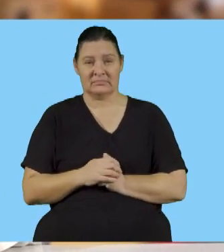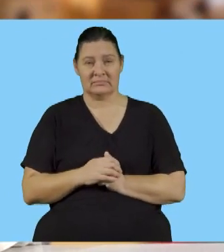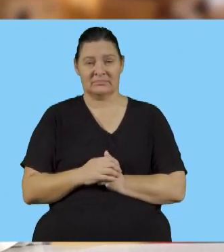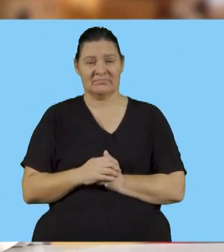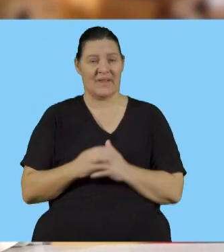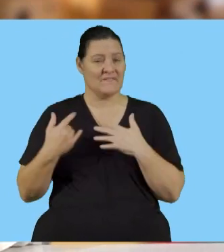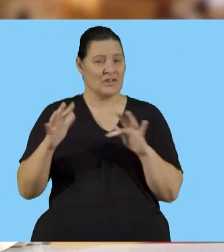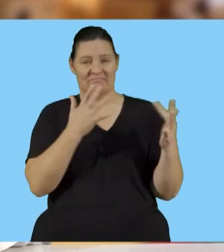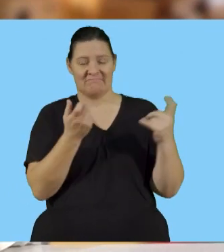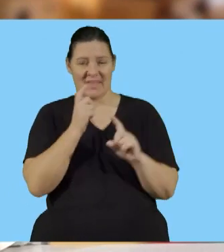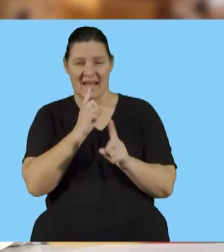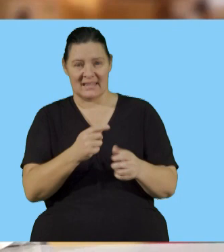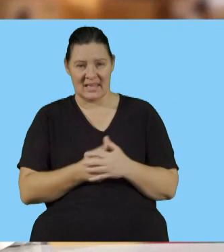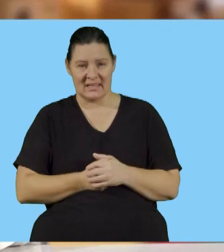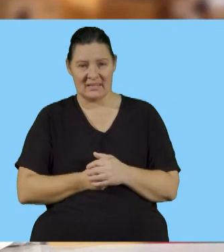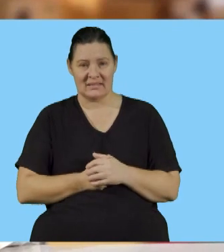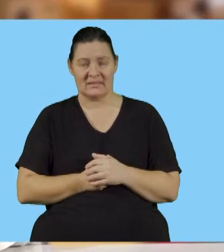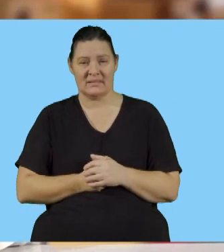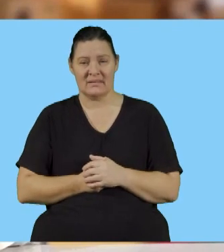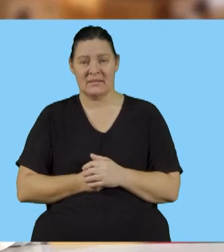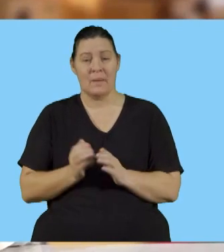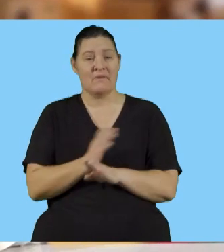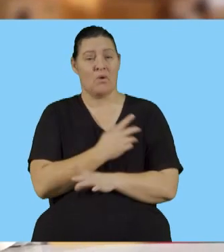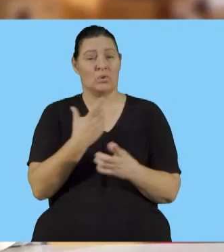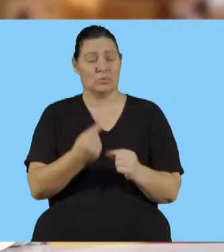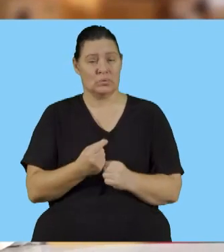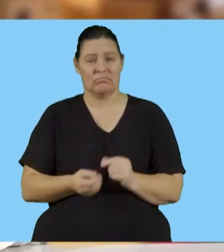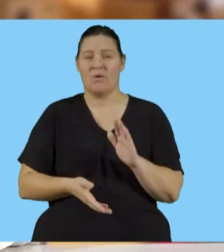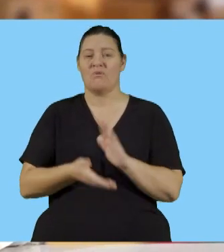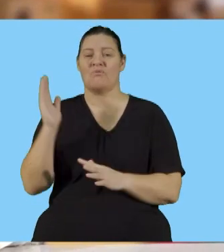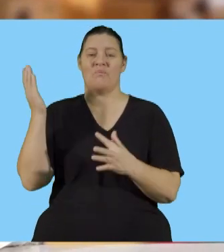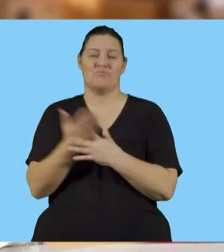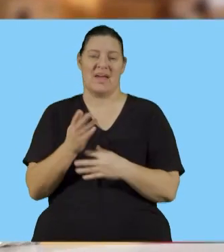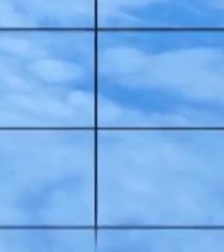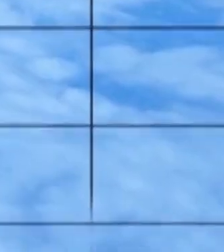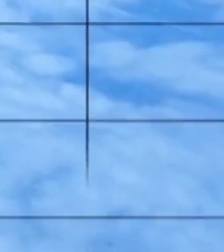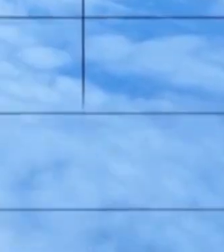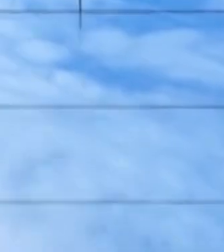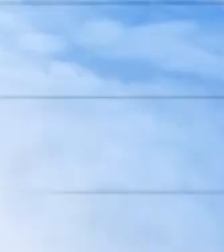already worked out the answer. But before we do that, let us quickly go to an ad break.